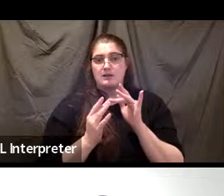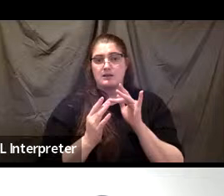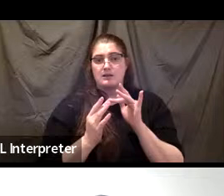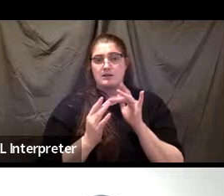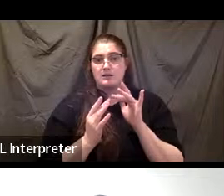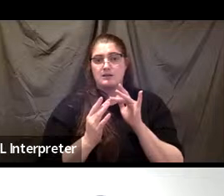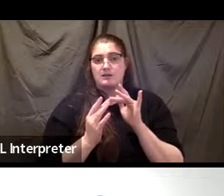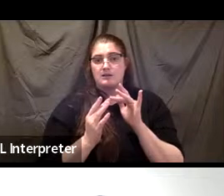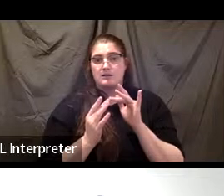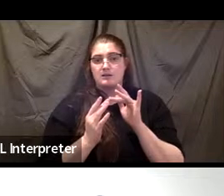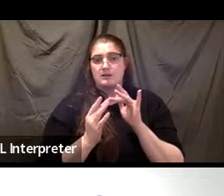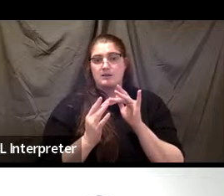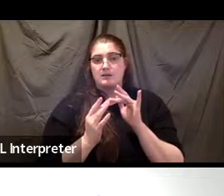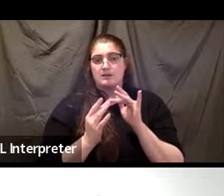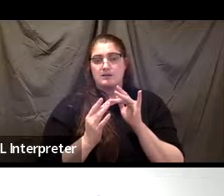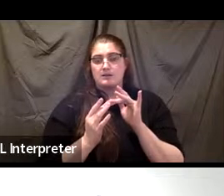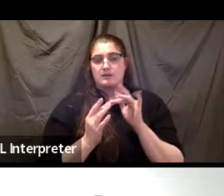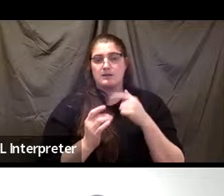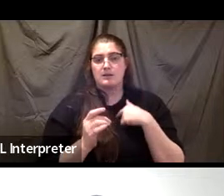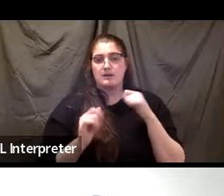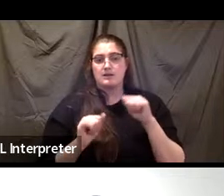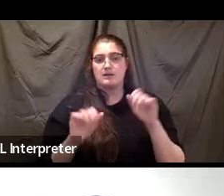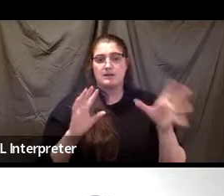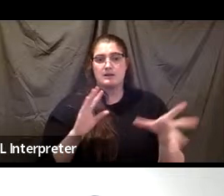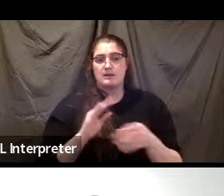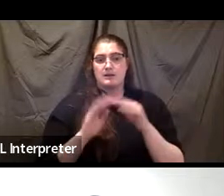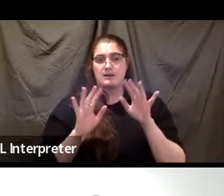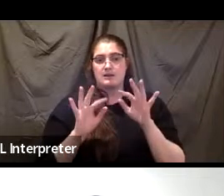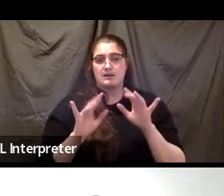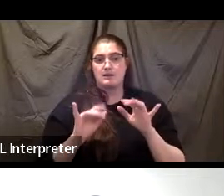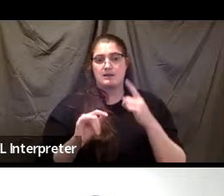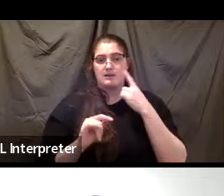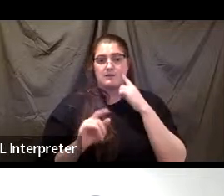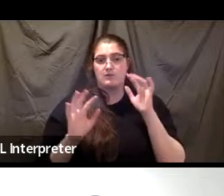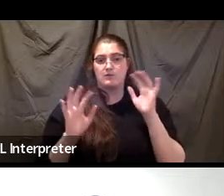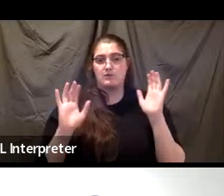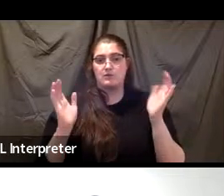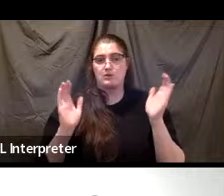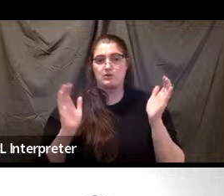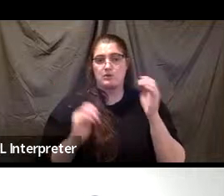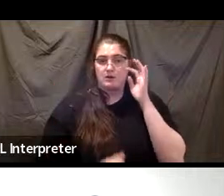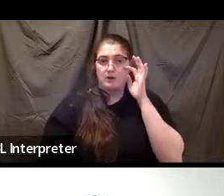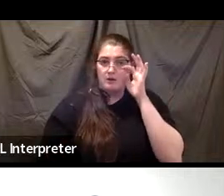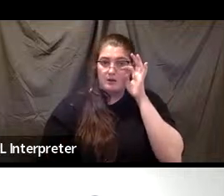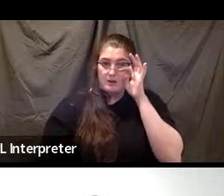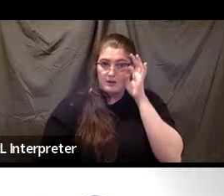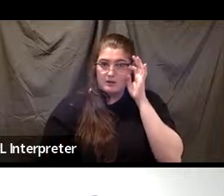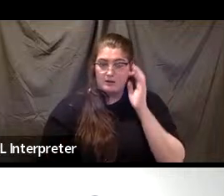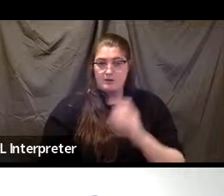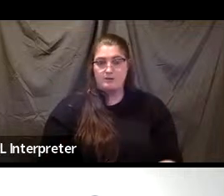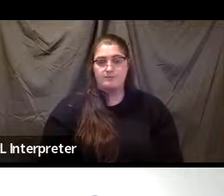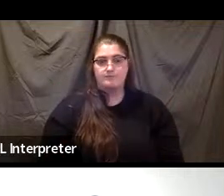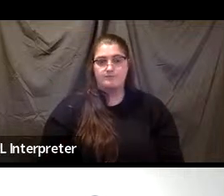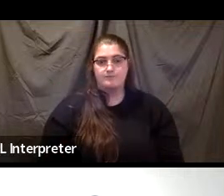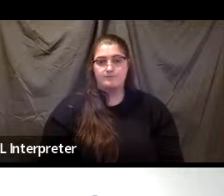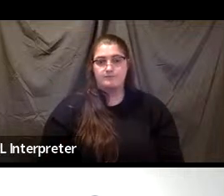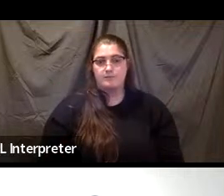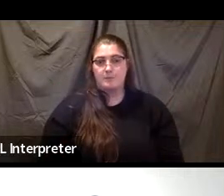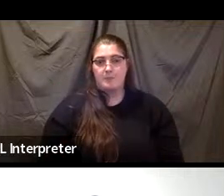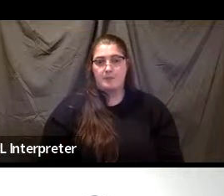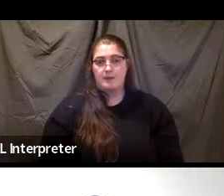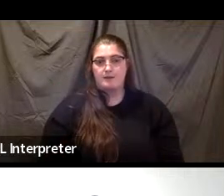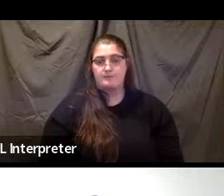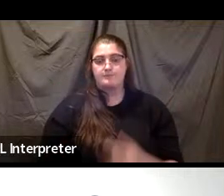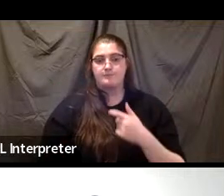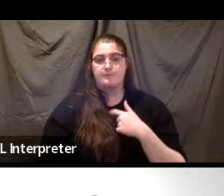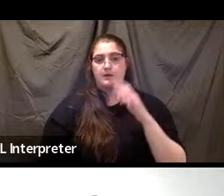I don't know if I can put the link in the chat. I don't think so. If I would think